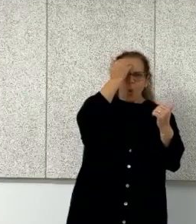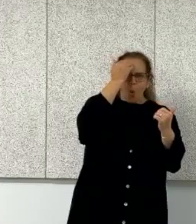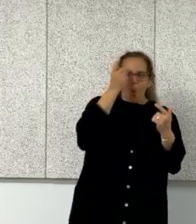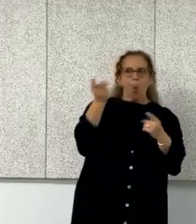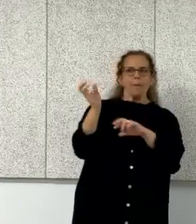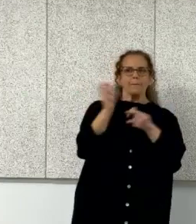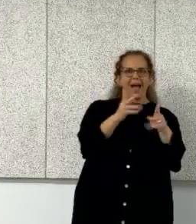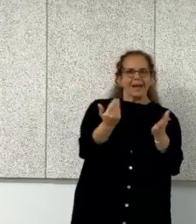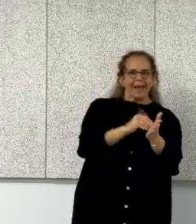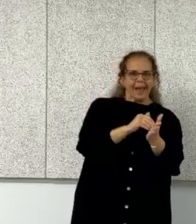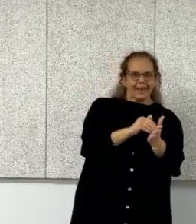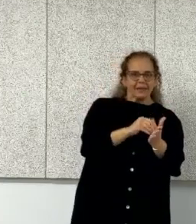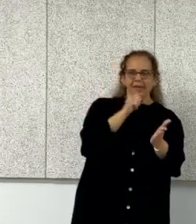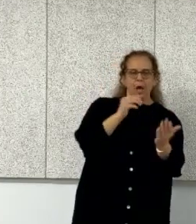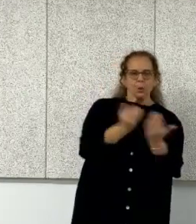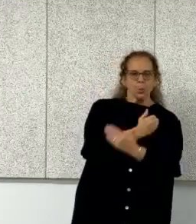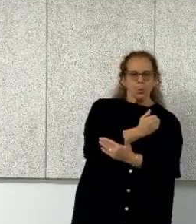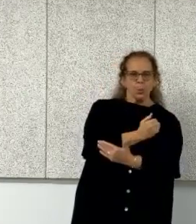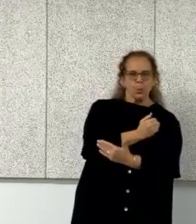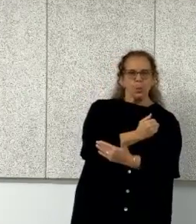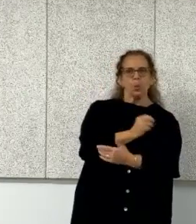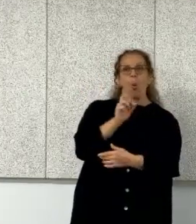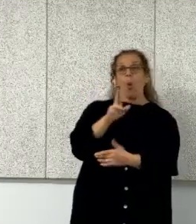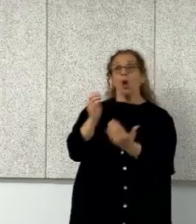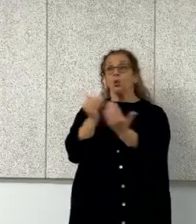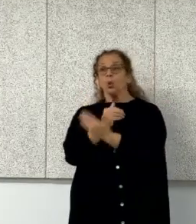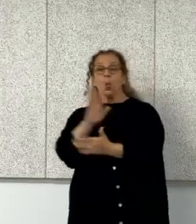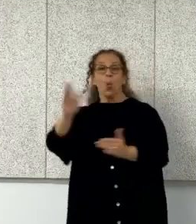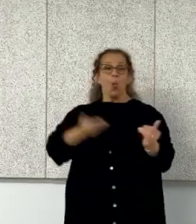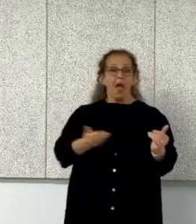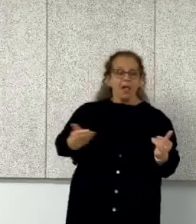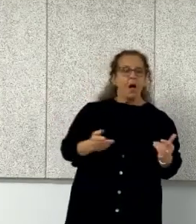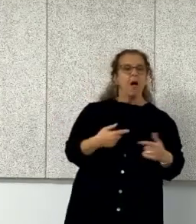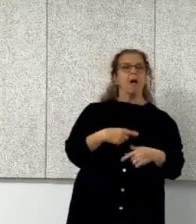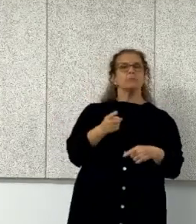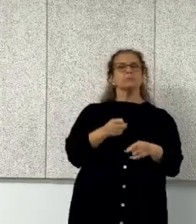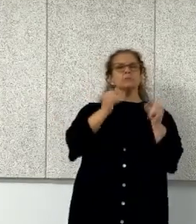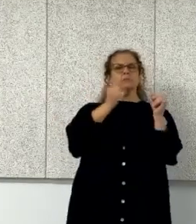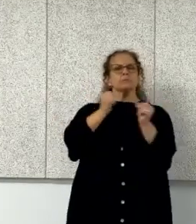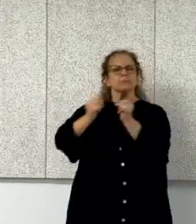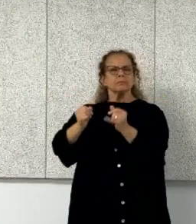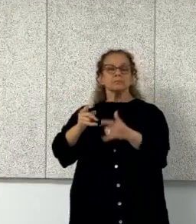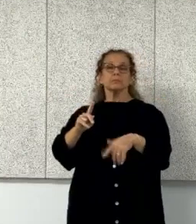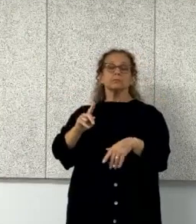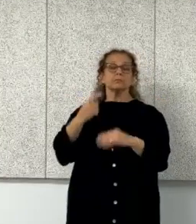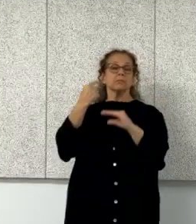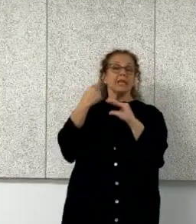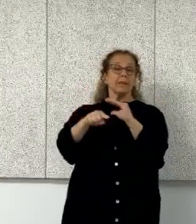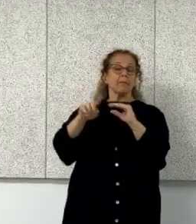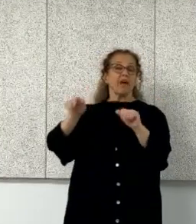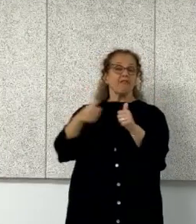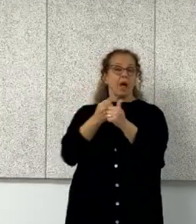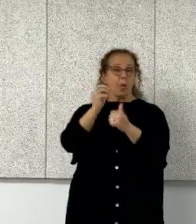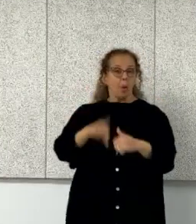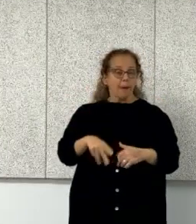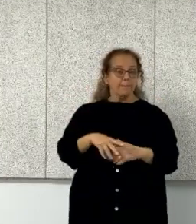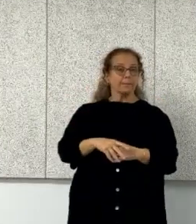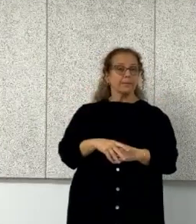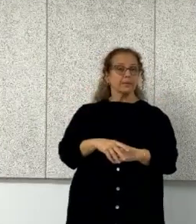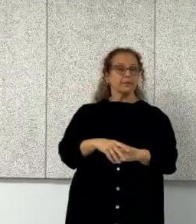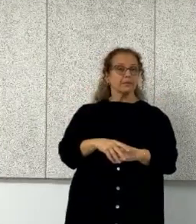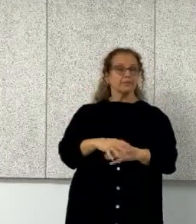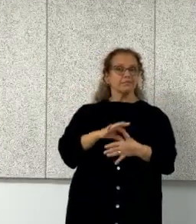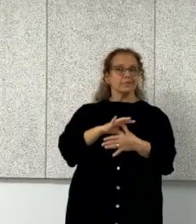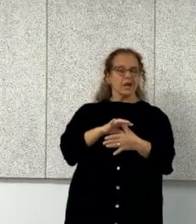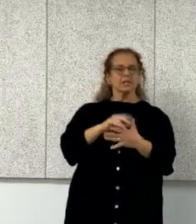enhance that experience in person, and after, you know, sending a follow-up email, serving content after, that is really going